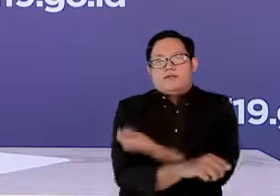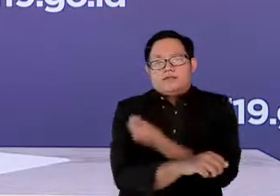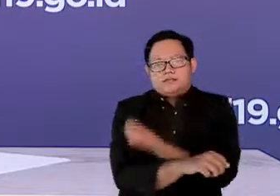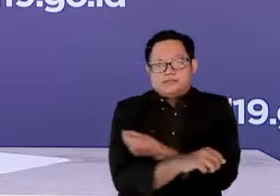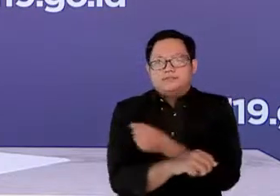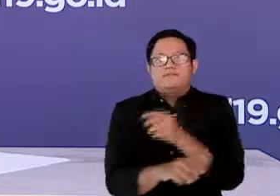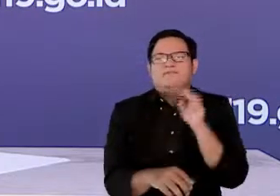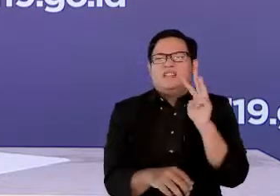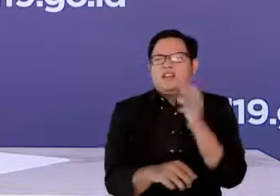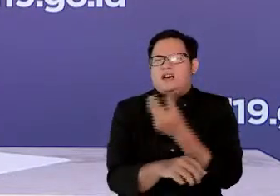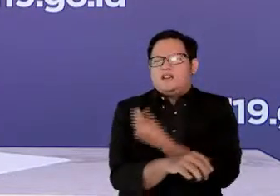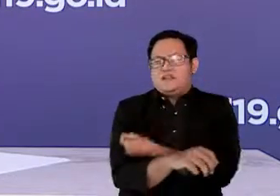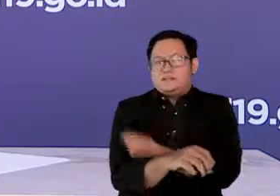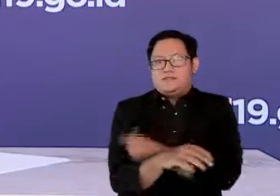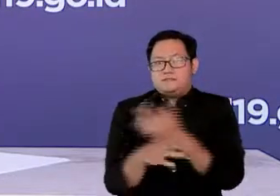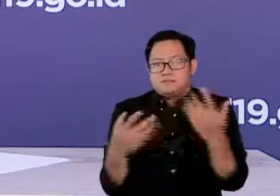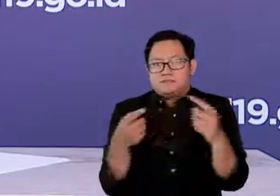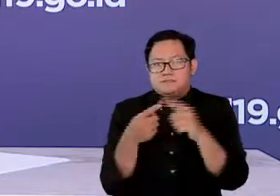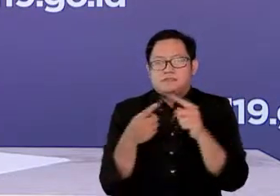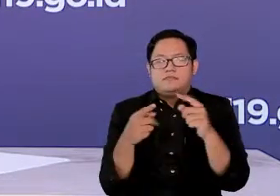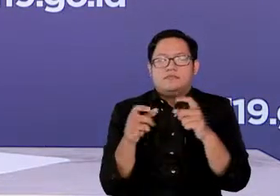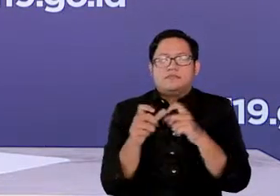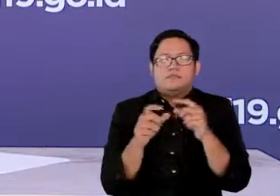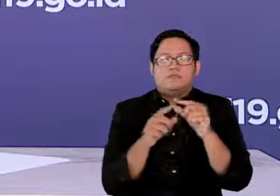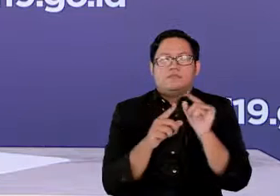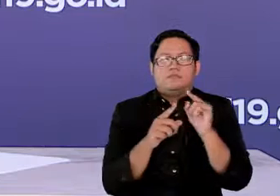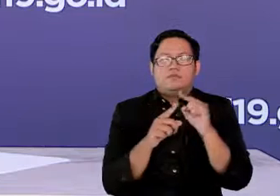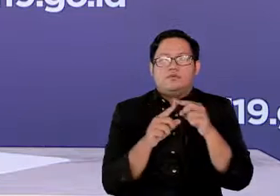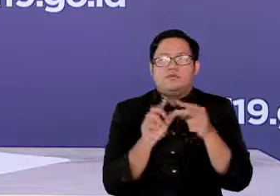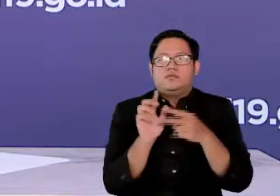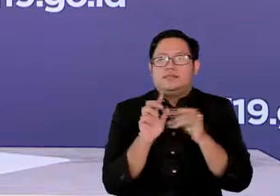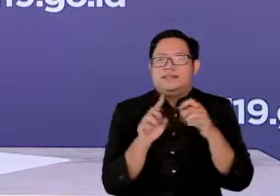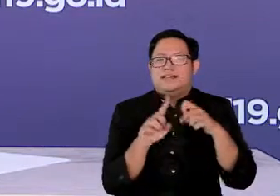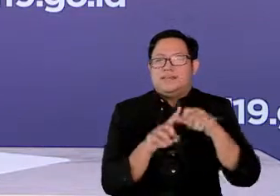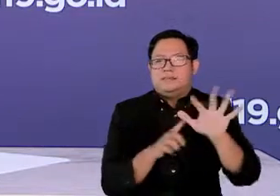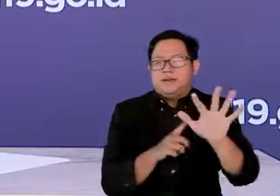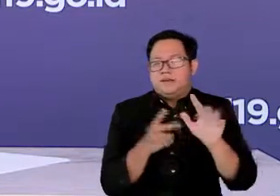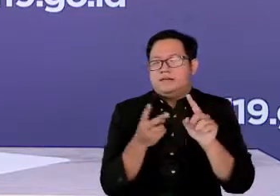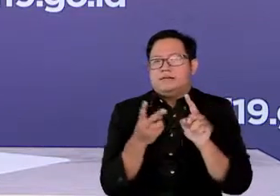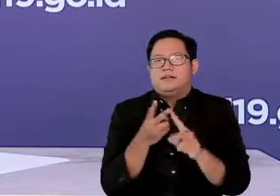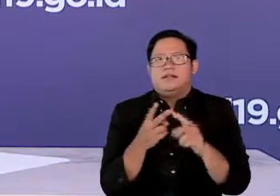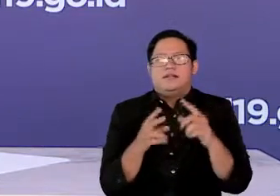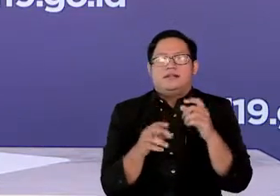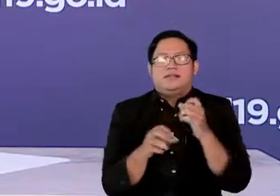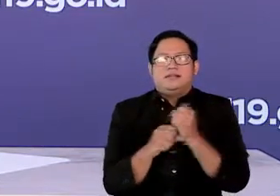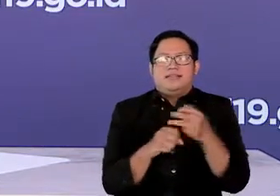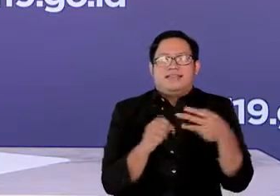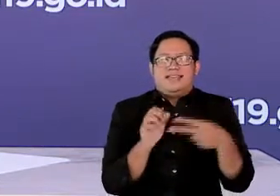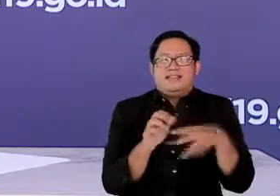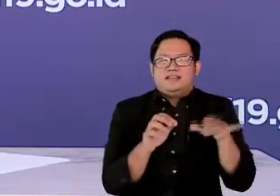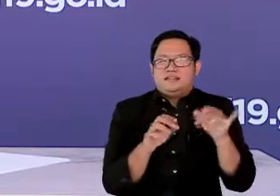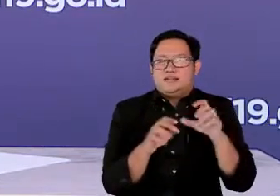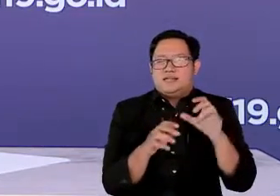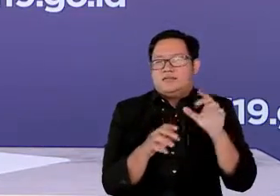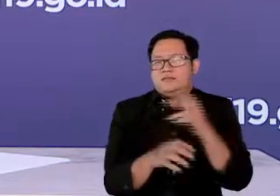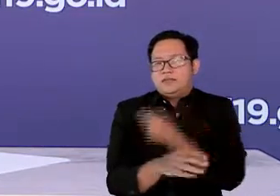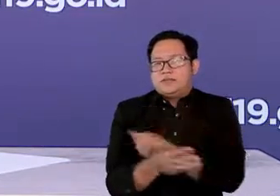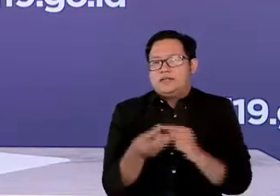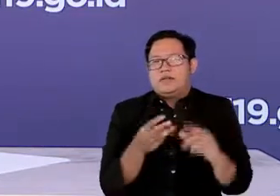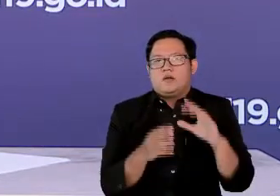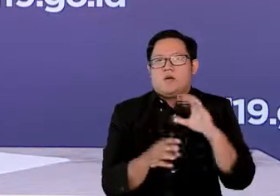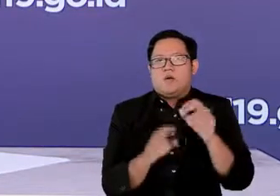The 3 vaccines are Sputnik V, Janssen vaccines, and Confidencia